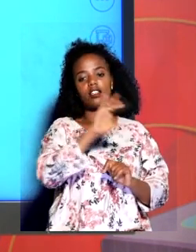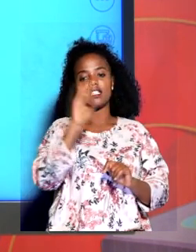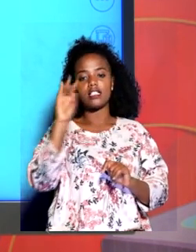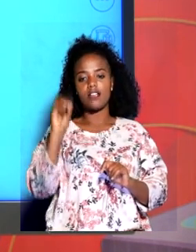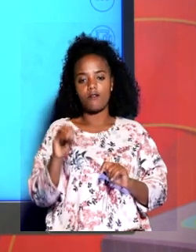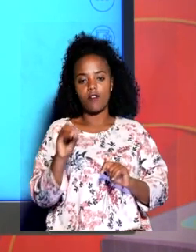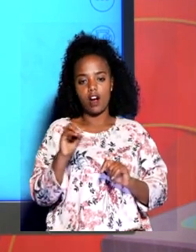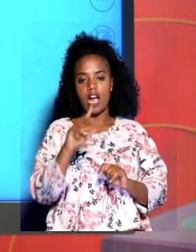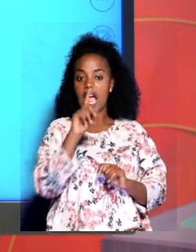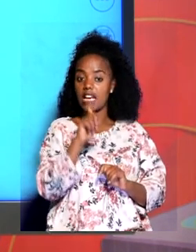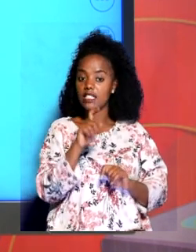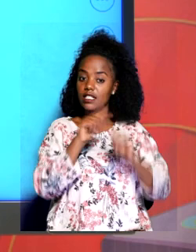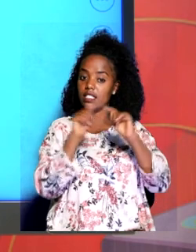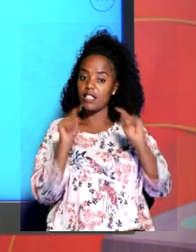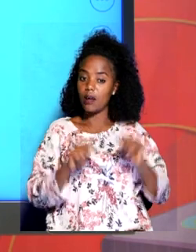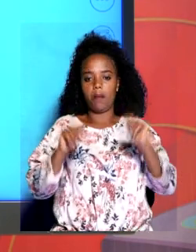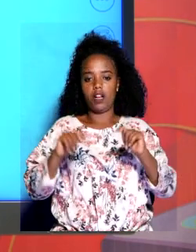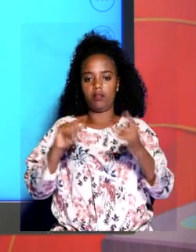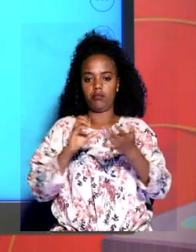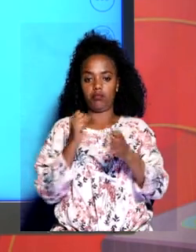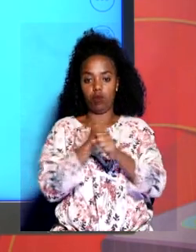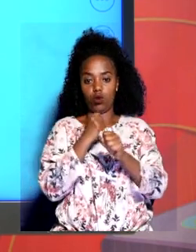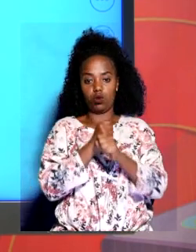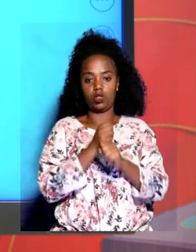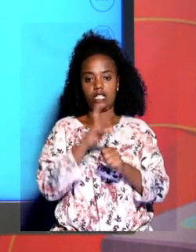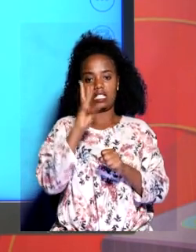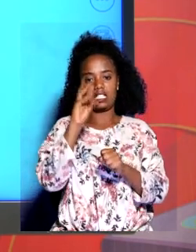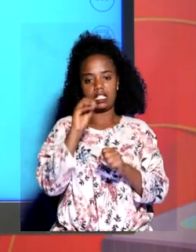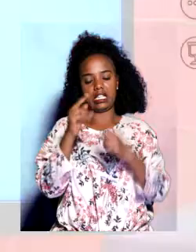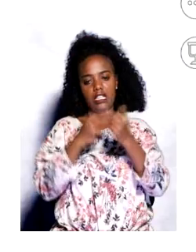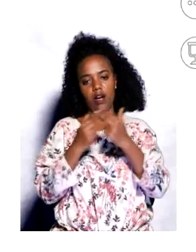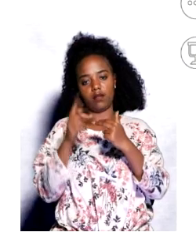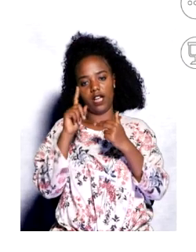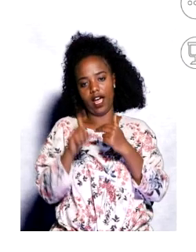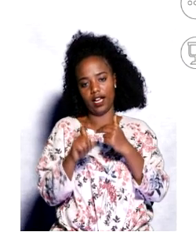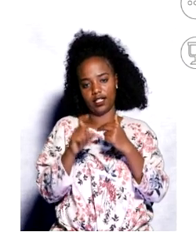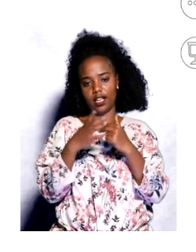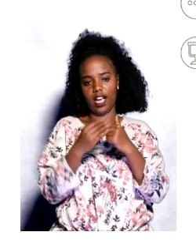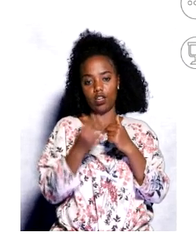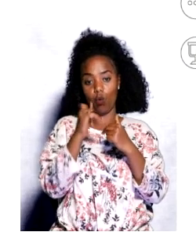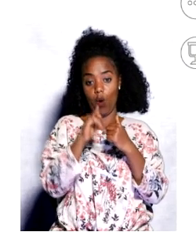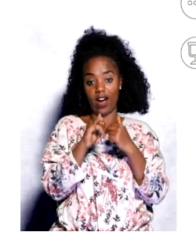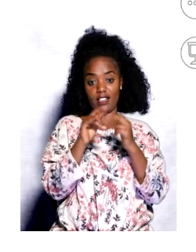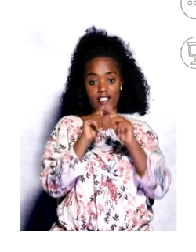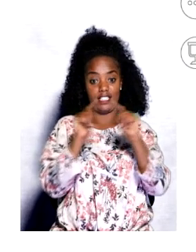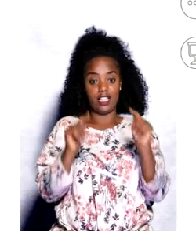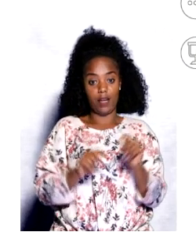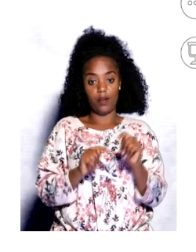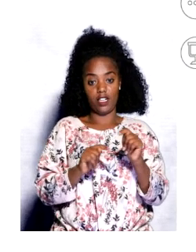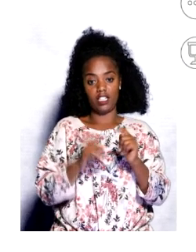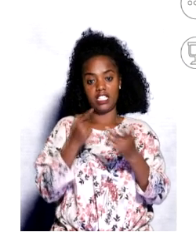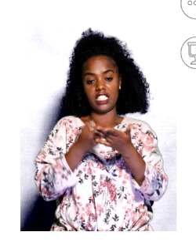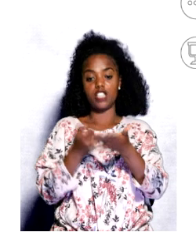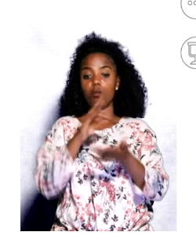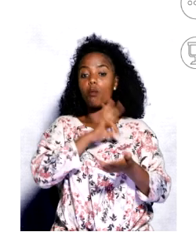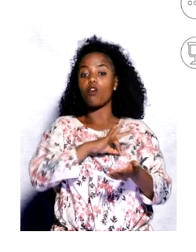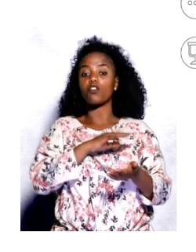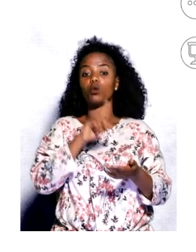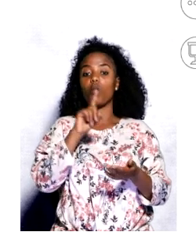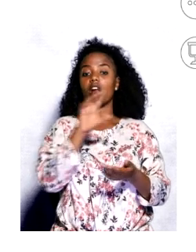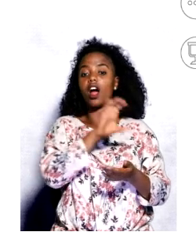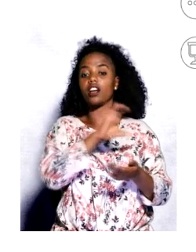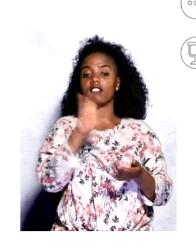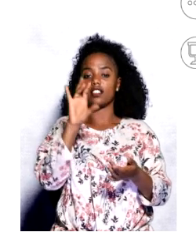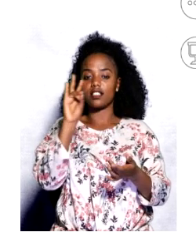X table is produced, so its profit will be 60 times X. And if Y table B produced, its profit will be